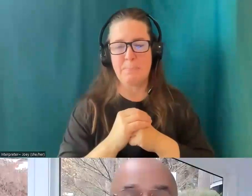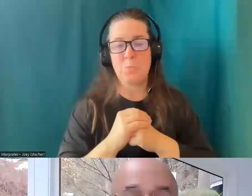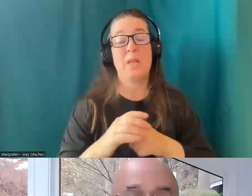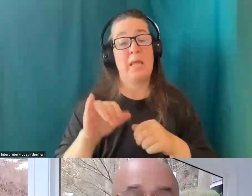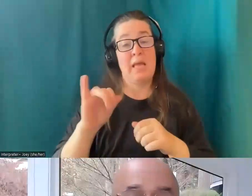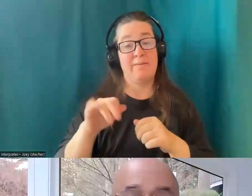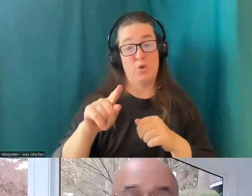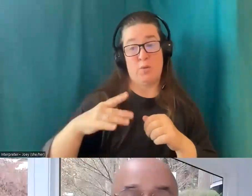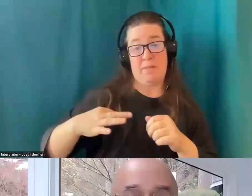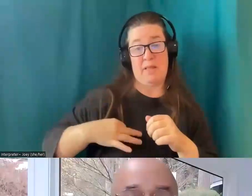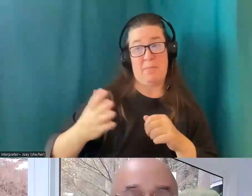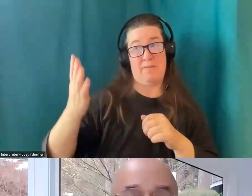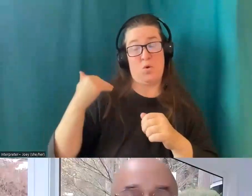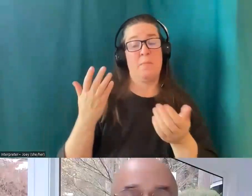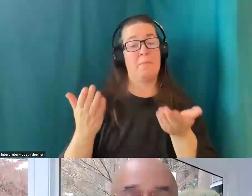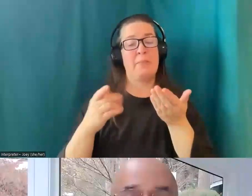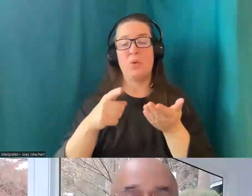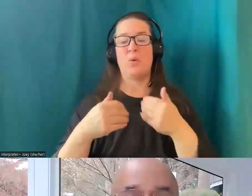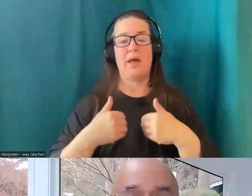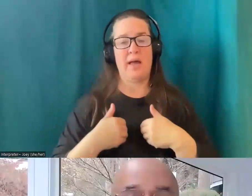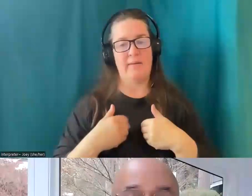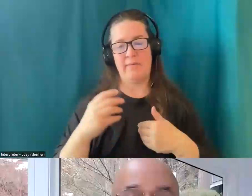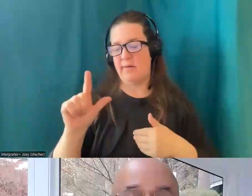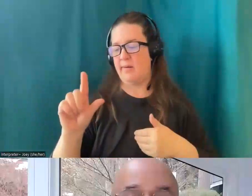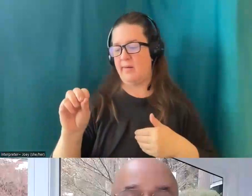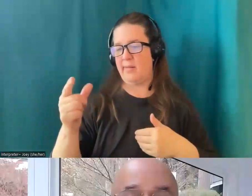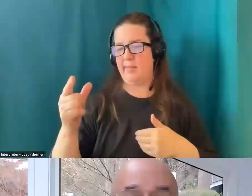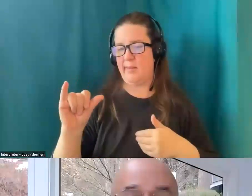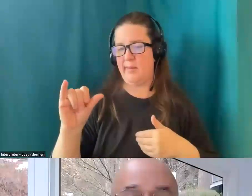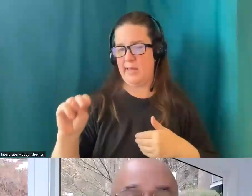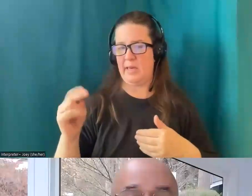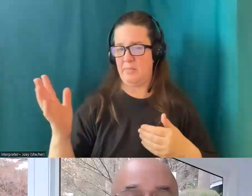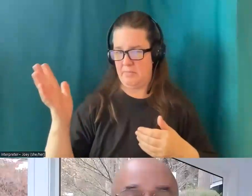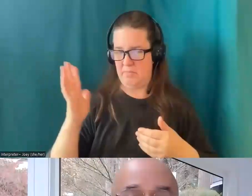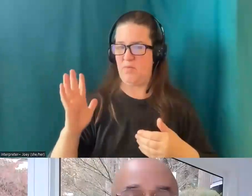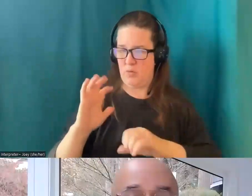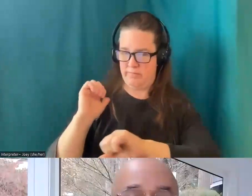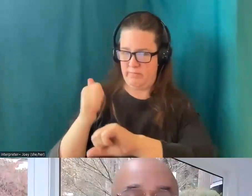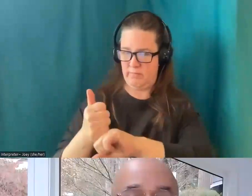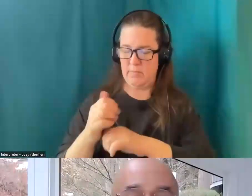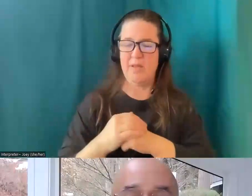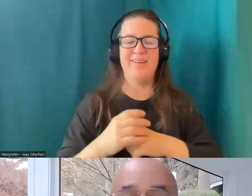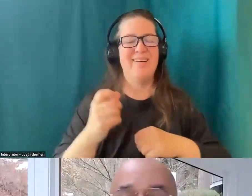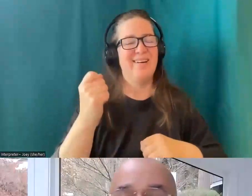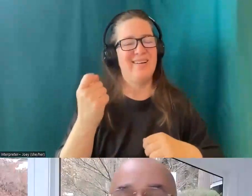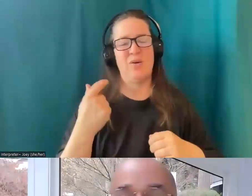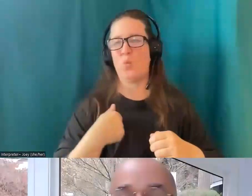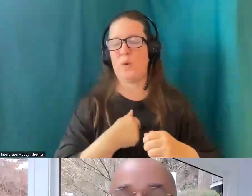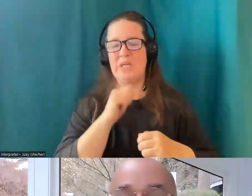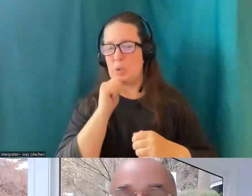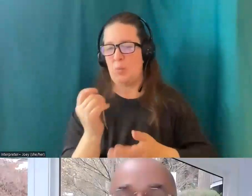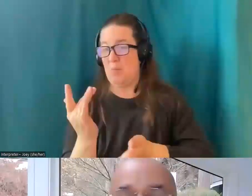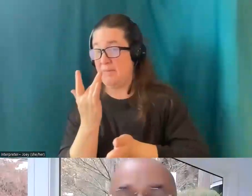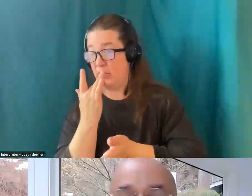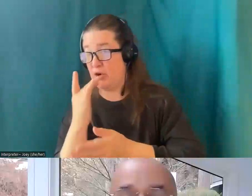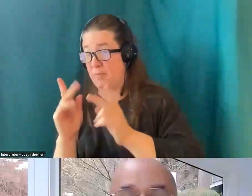point, even if a group has received a grant from Arts Fund before, there's no preferential treatment. They still must meet the minimum